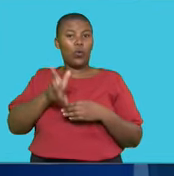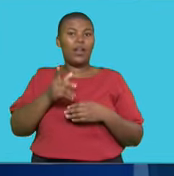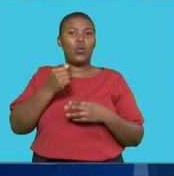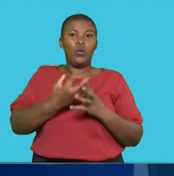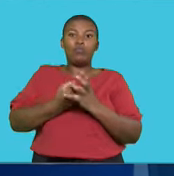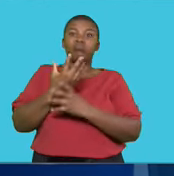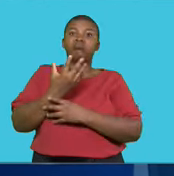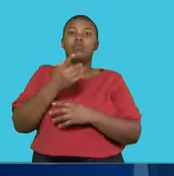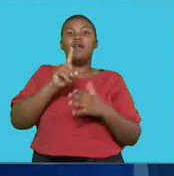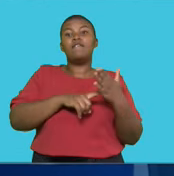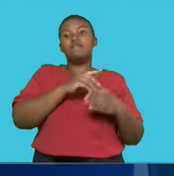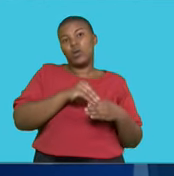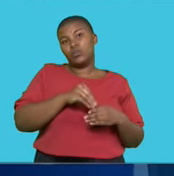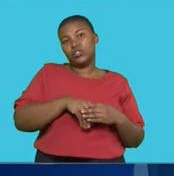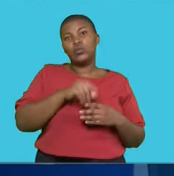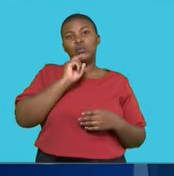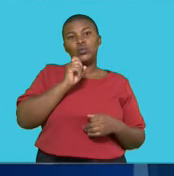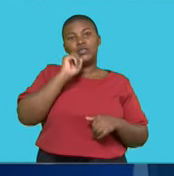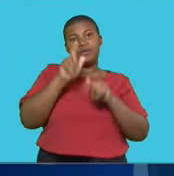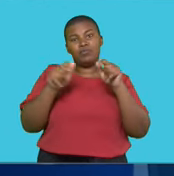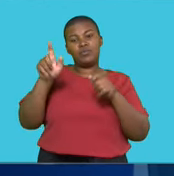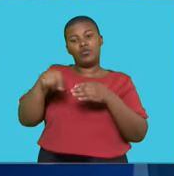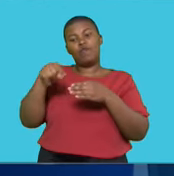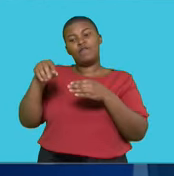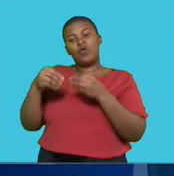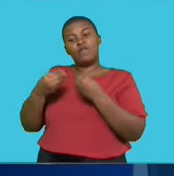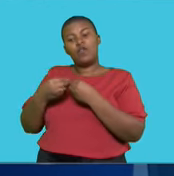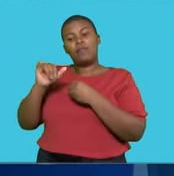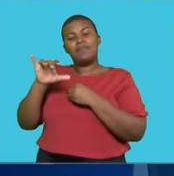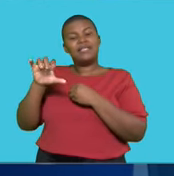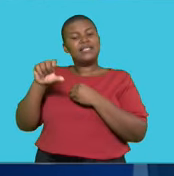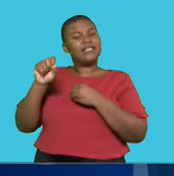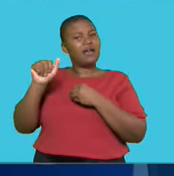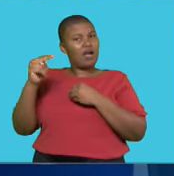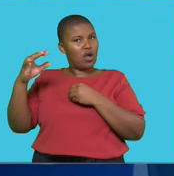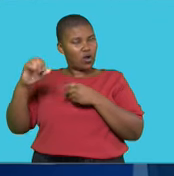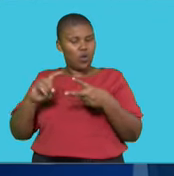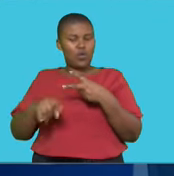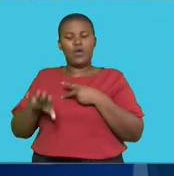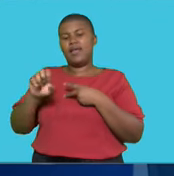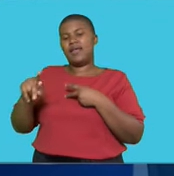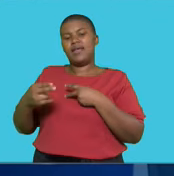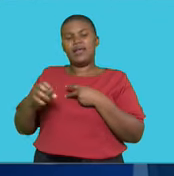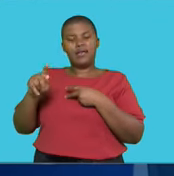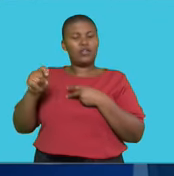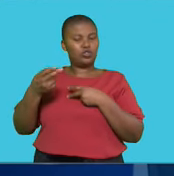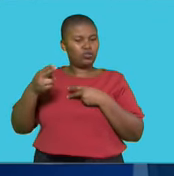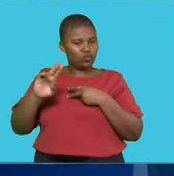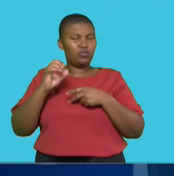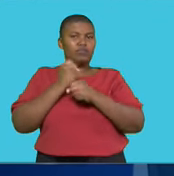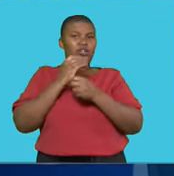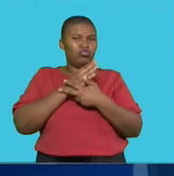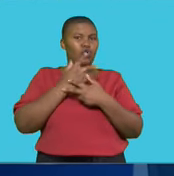be able to use the votes of people from Isanco and Ekhethu to be able to help bring that majority down and form something